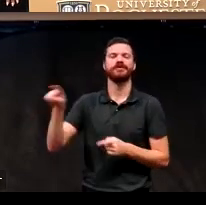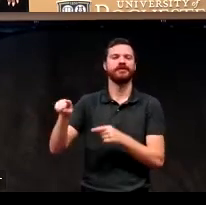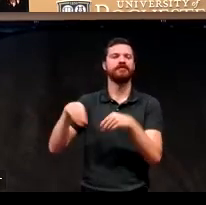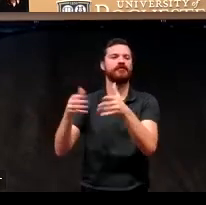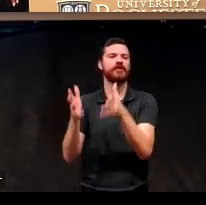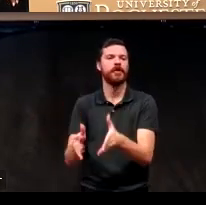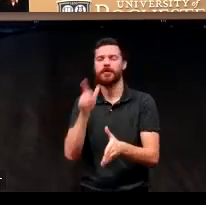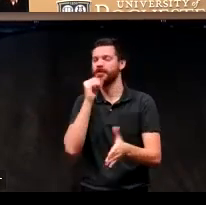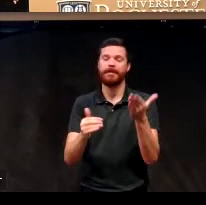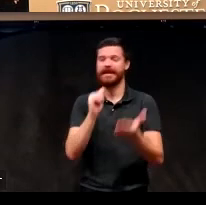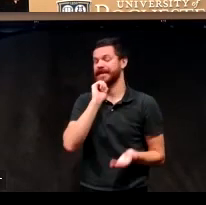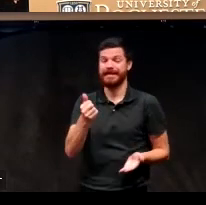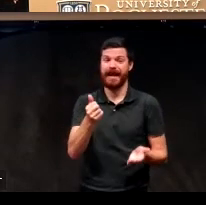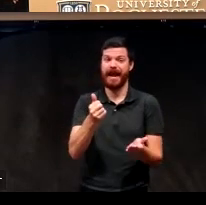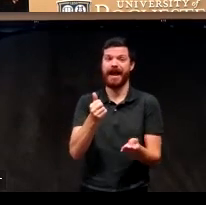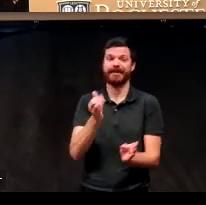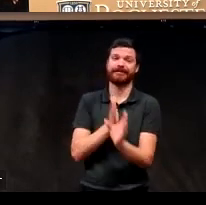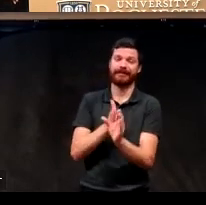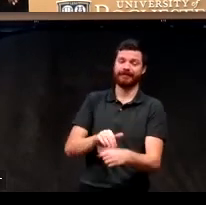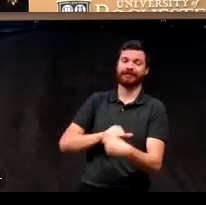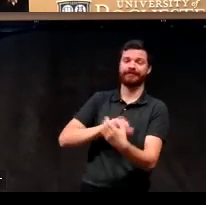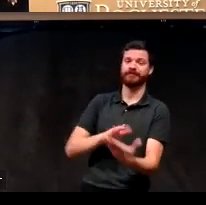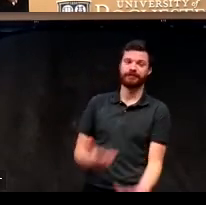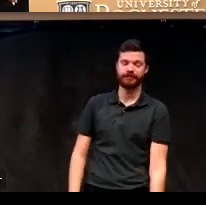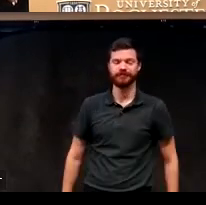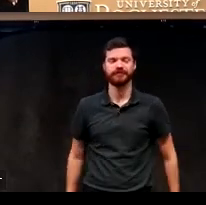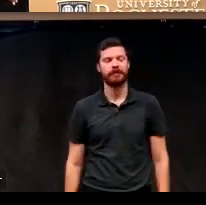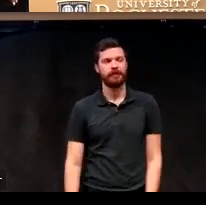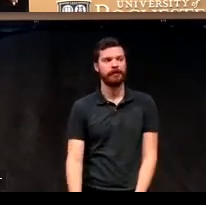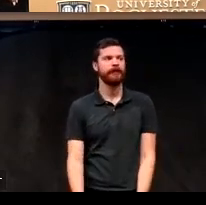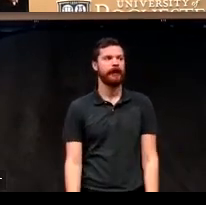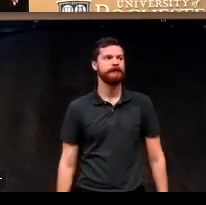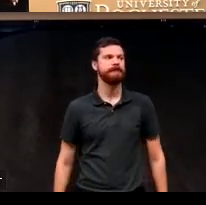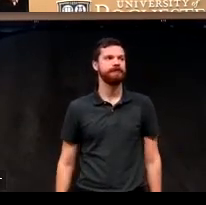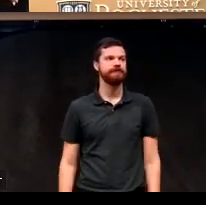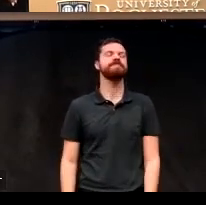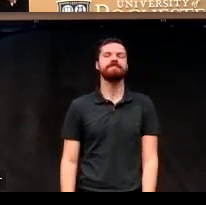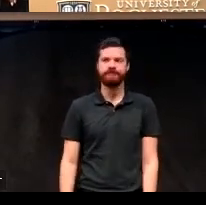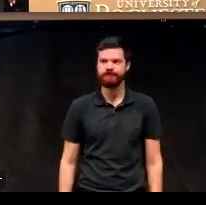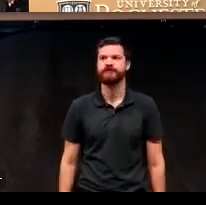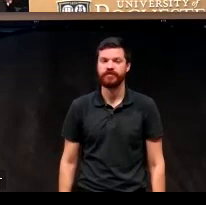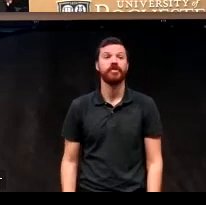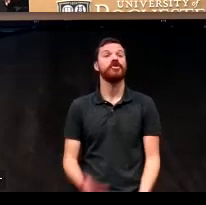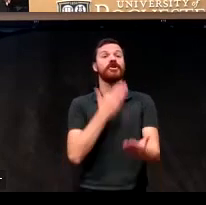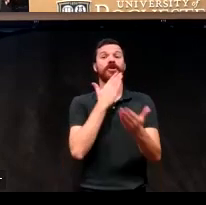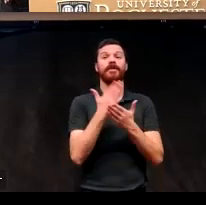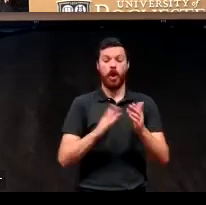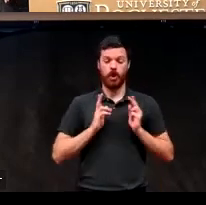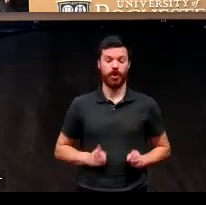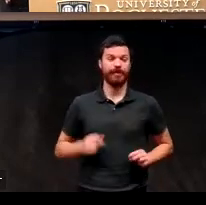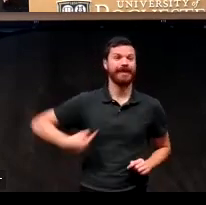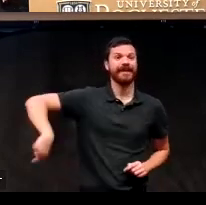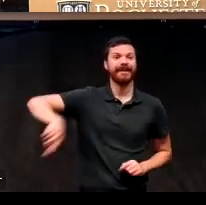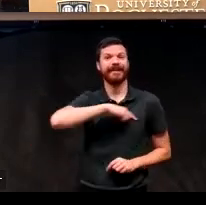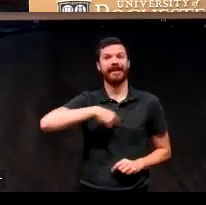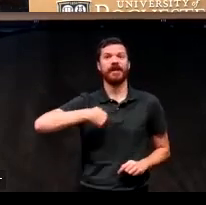not necessarily in a psychiatric setting? Yeah, you know, the good thing about human beings is that we all